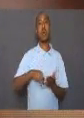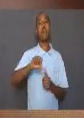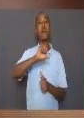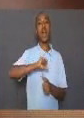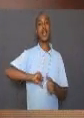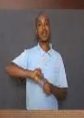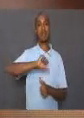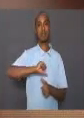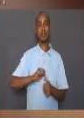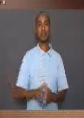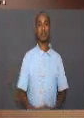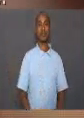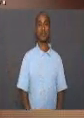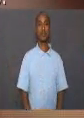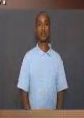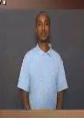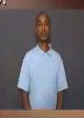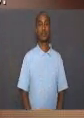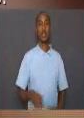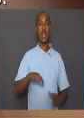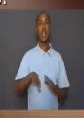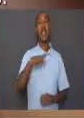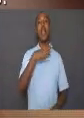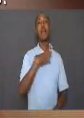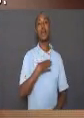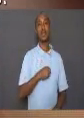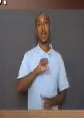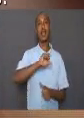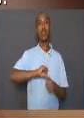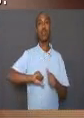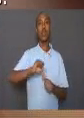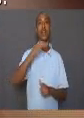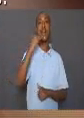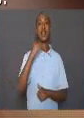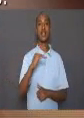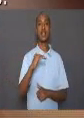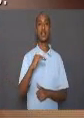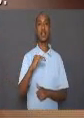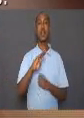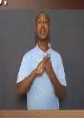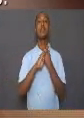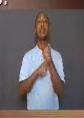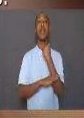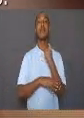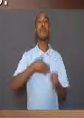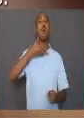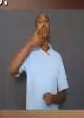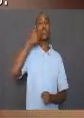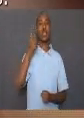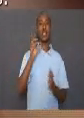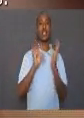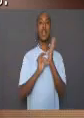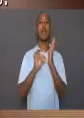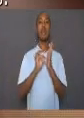an atom. An element's atomic radius depends mostly on the number